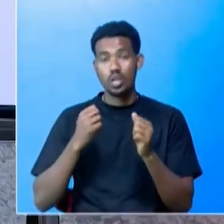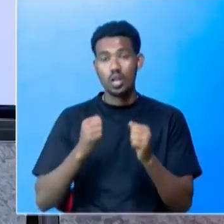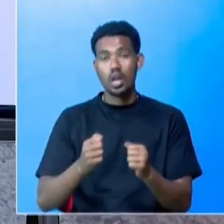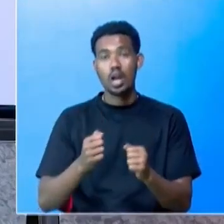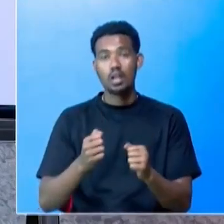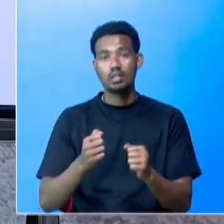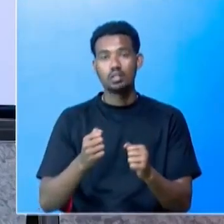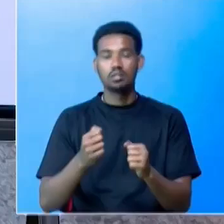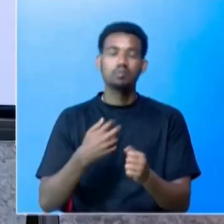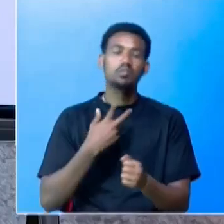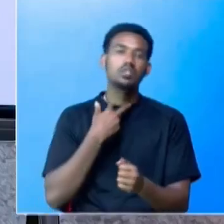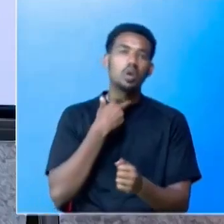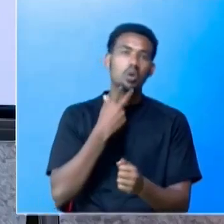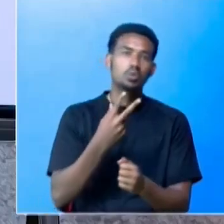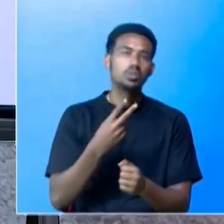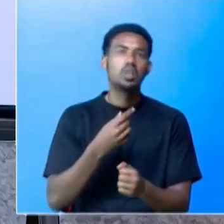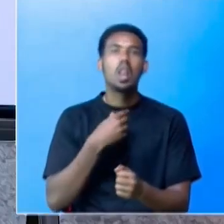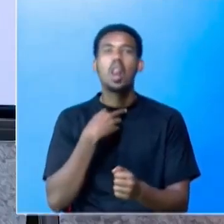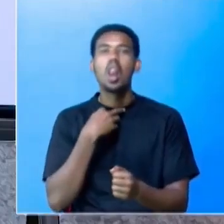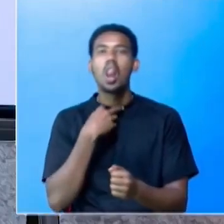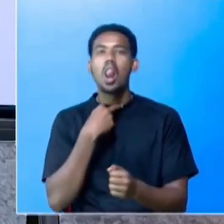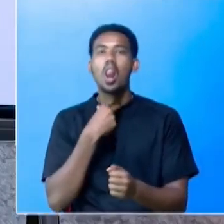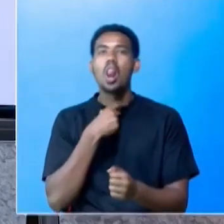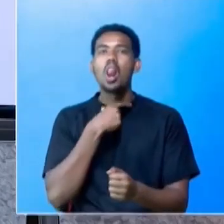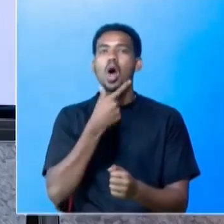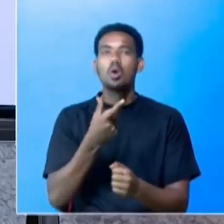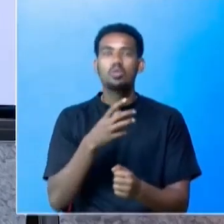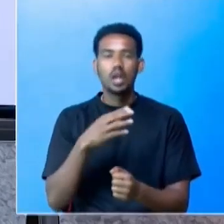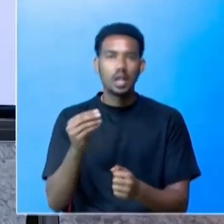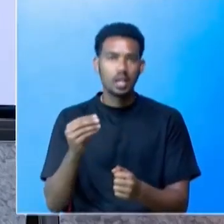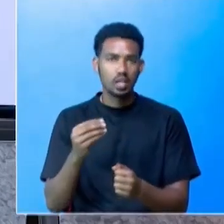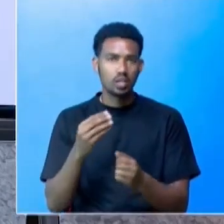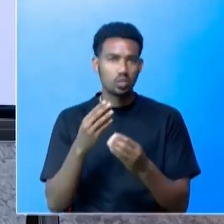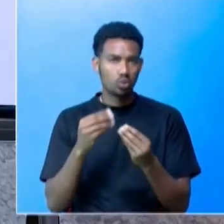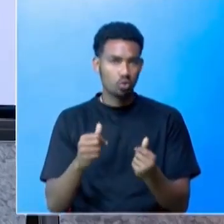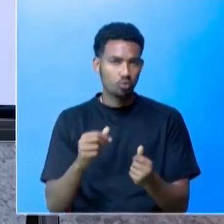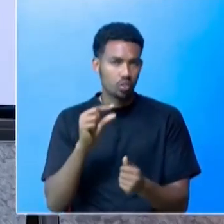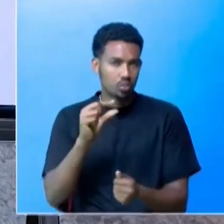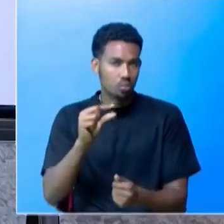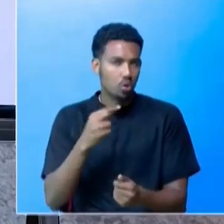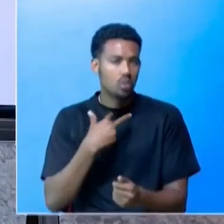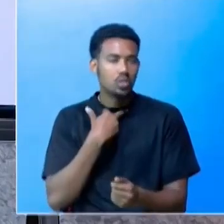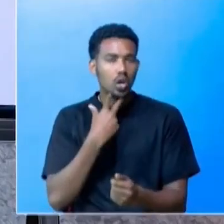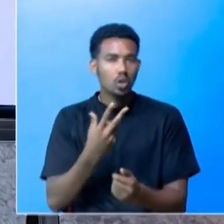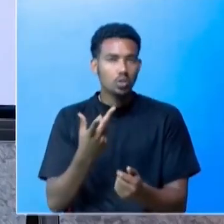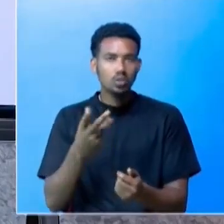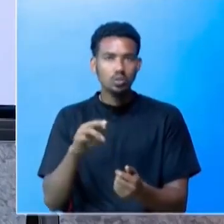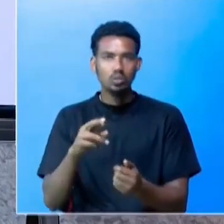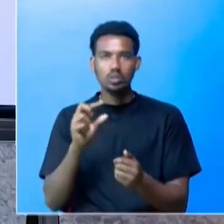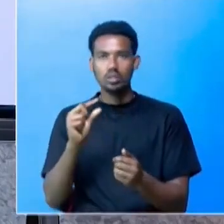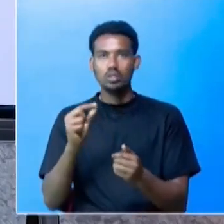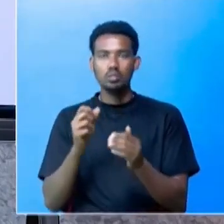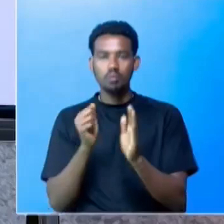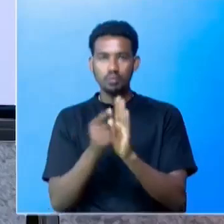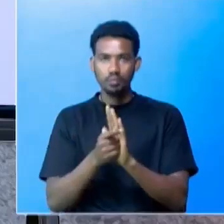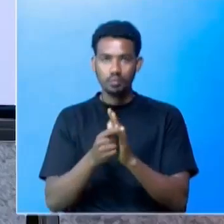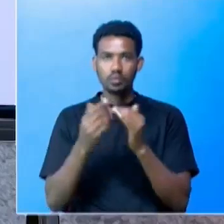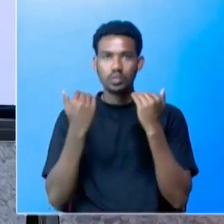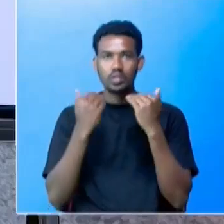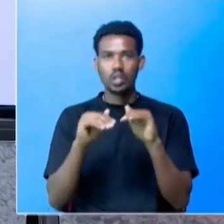also the sound, loud, and also soft. And some examples by using